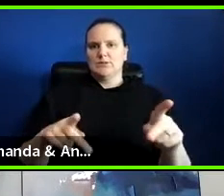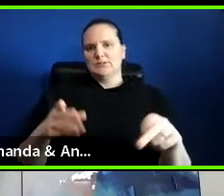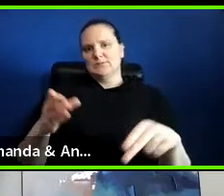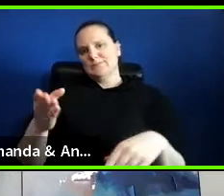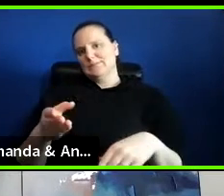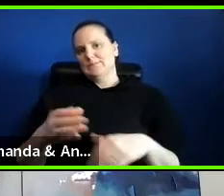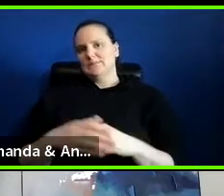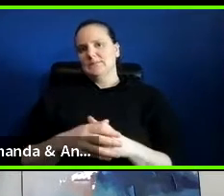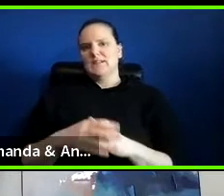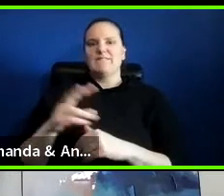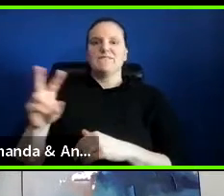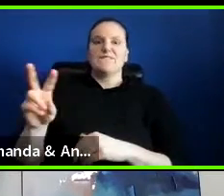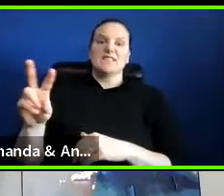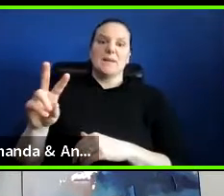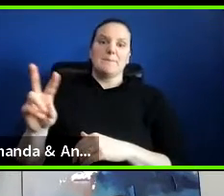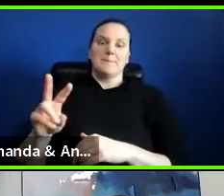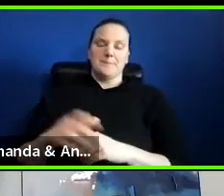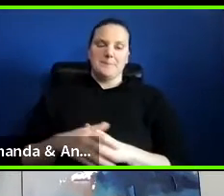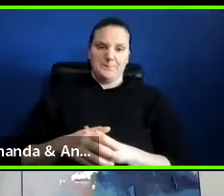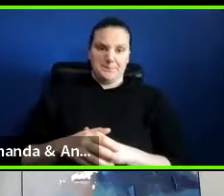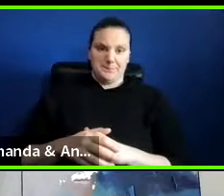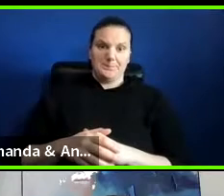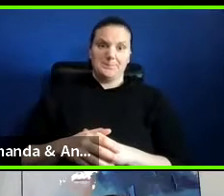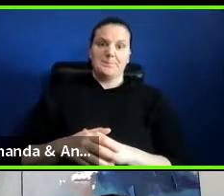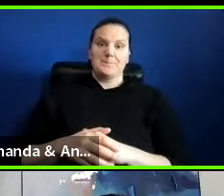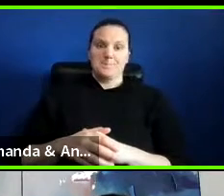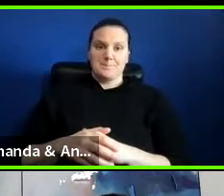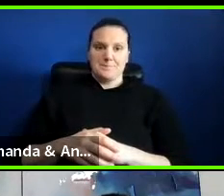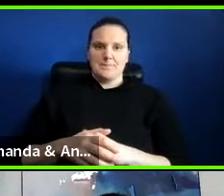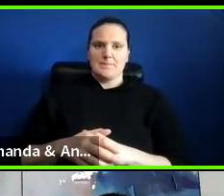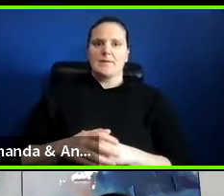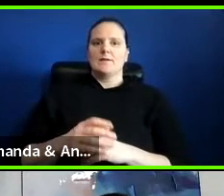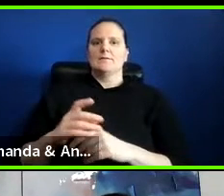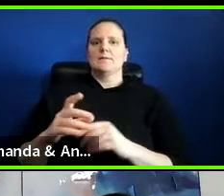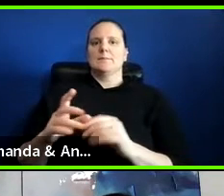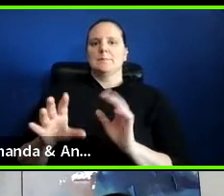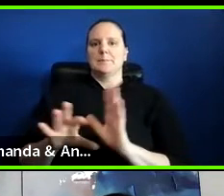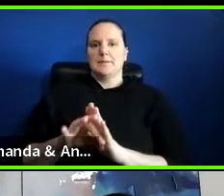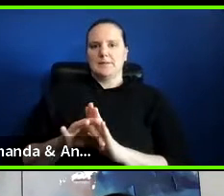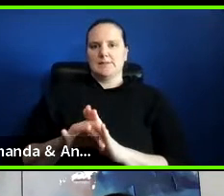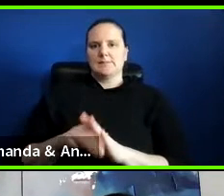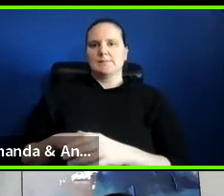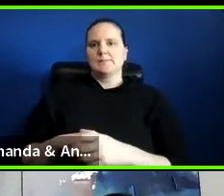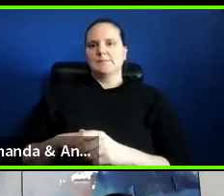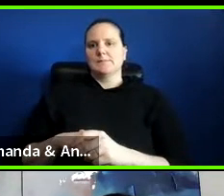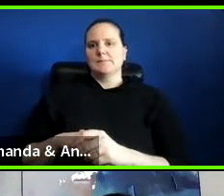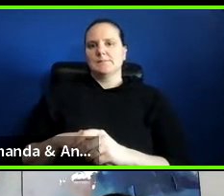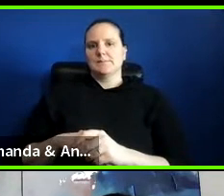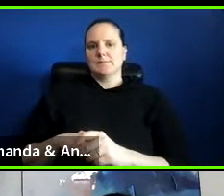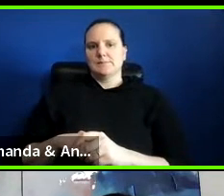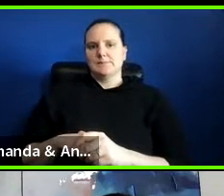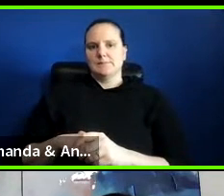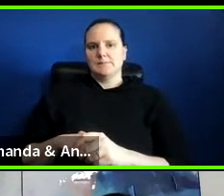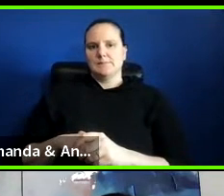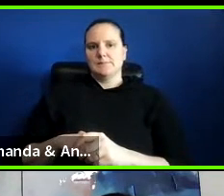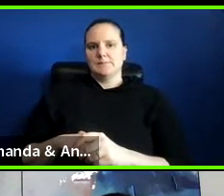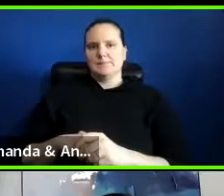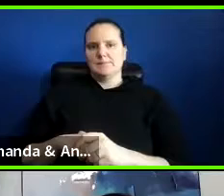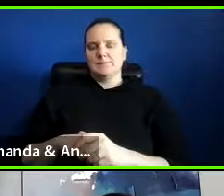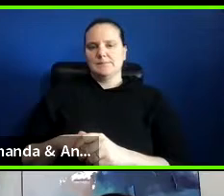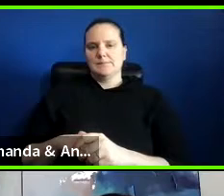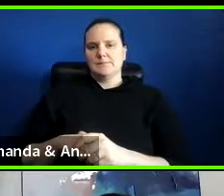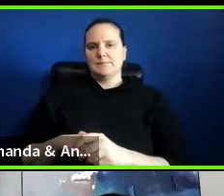/ victim. And I'm going to pick